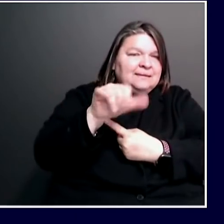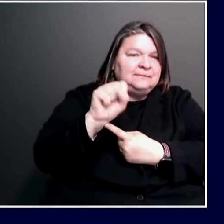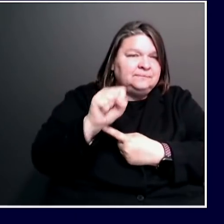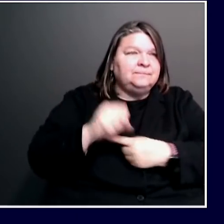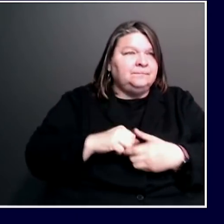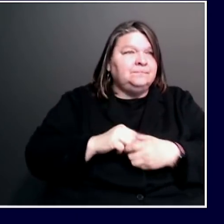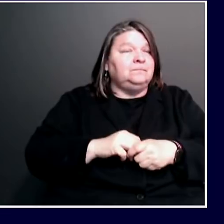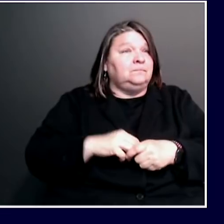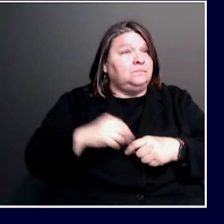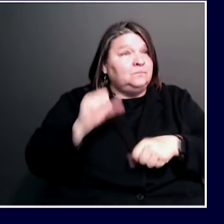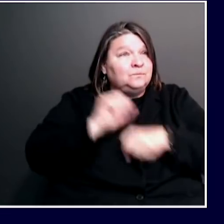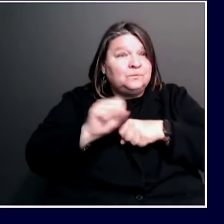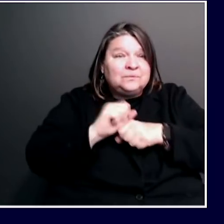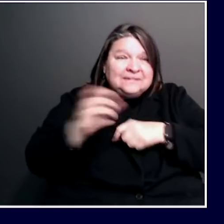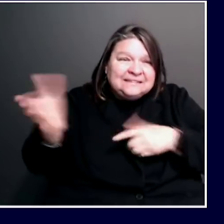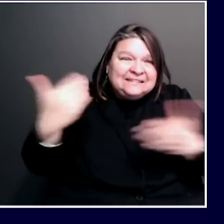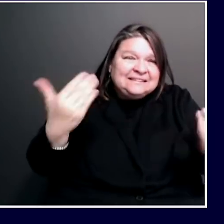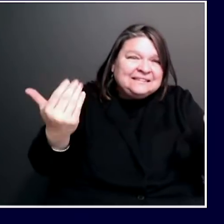work,